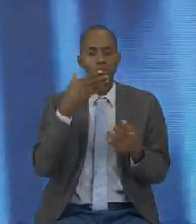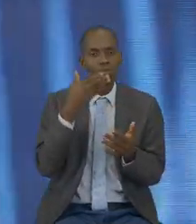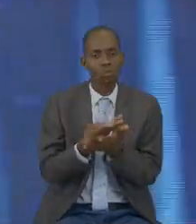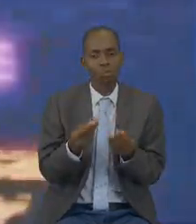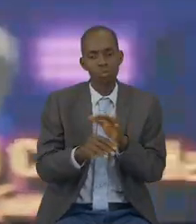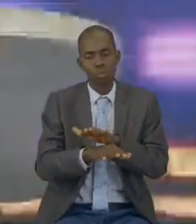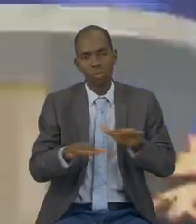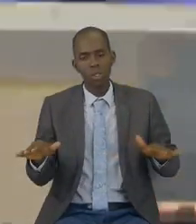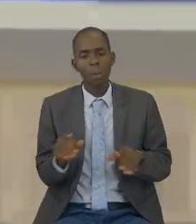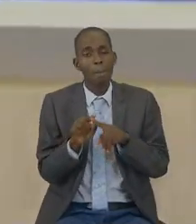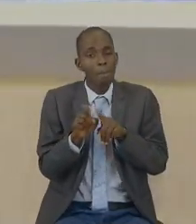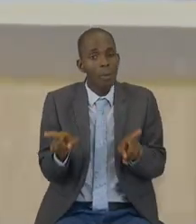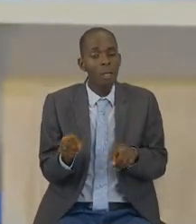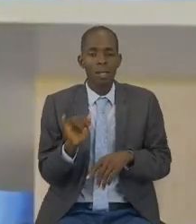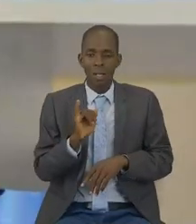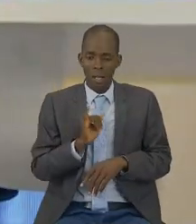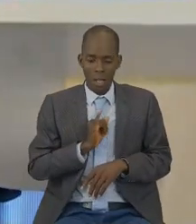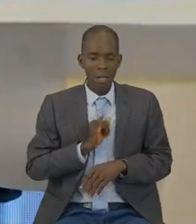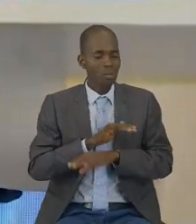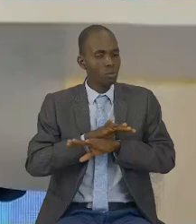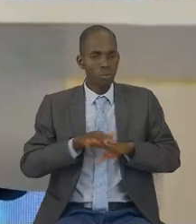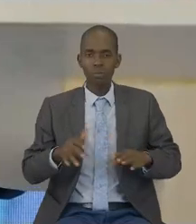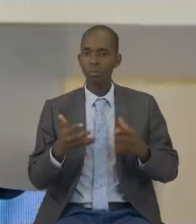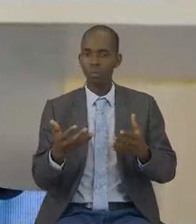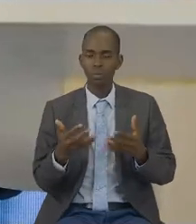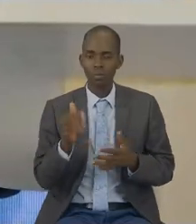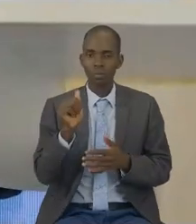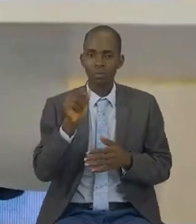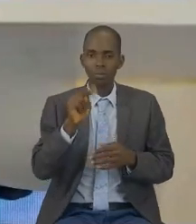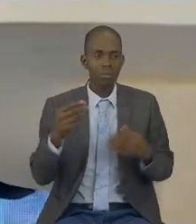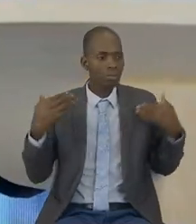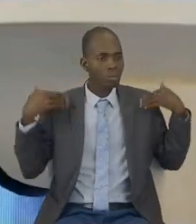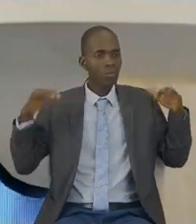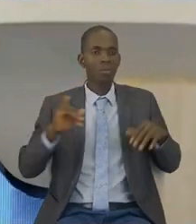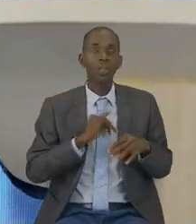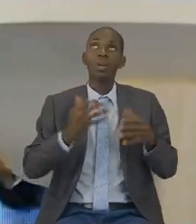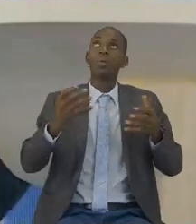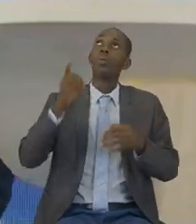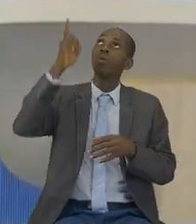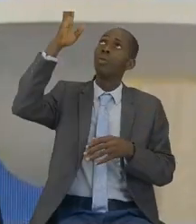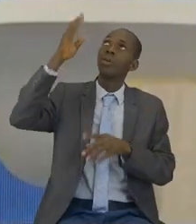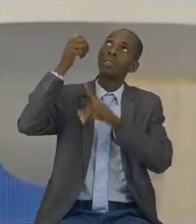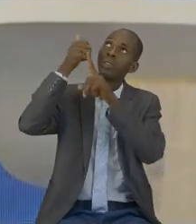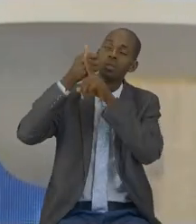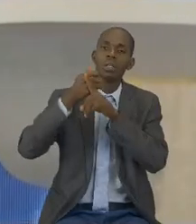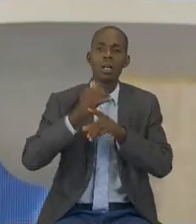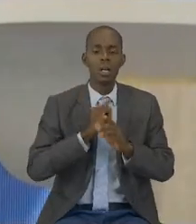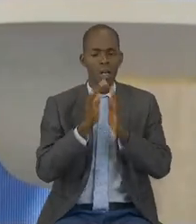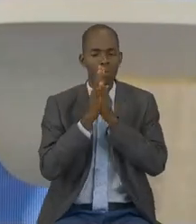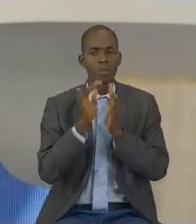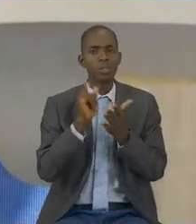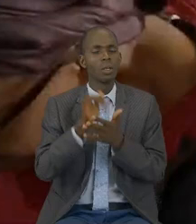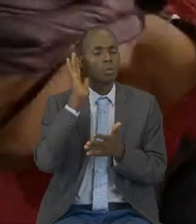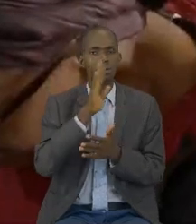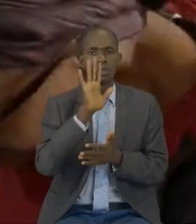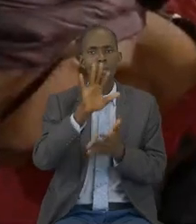honey, but I don't want an angel. I want the Almighty. I pray that will be your